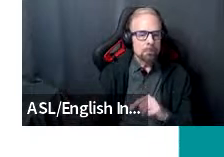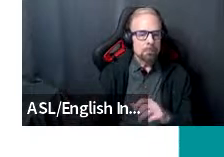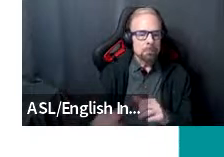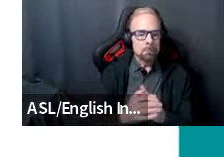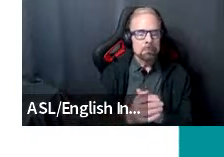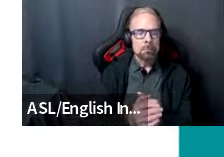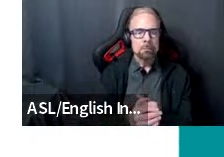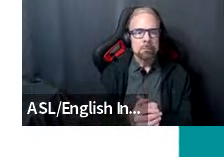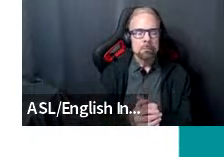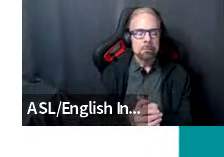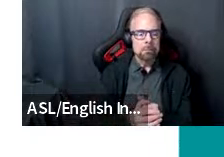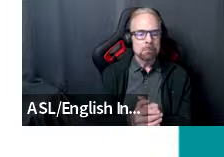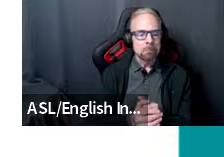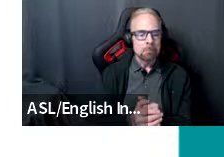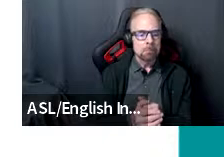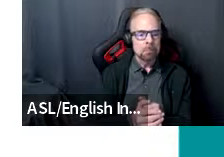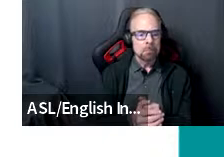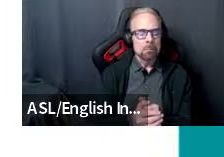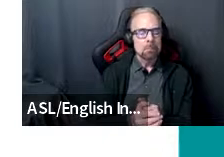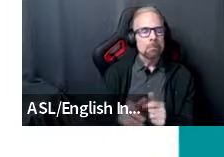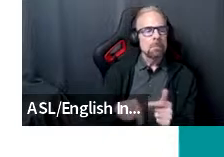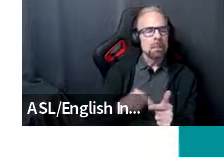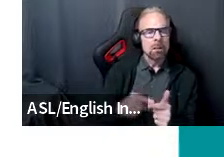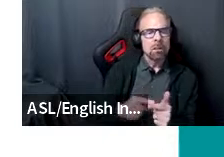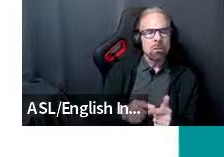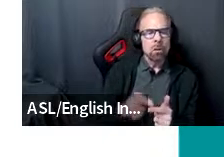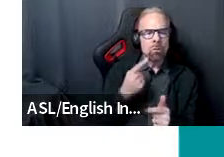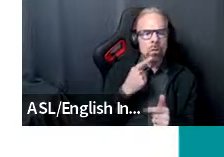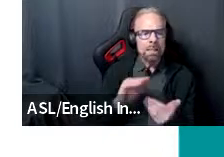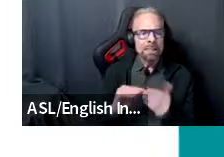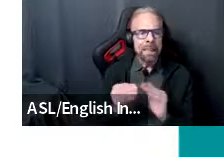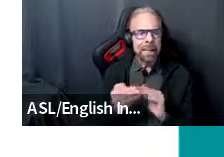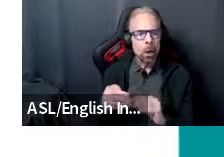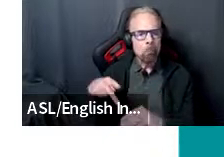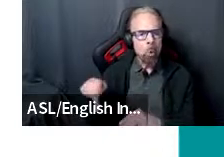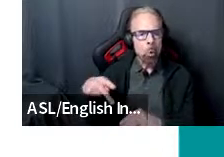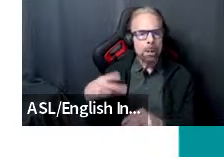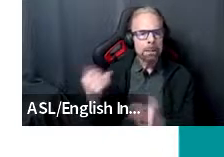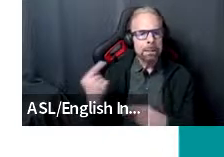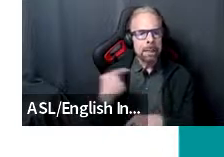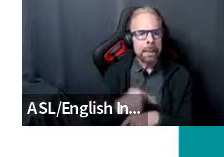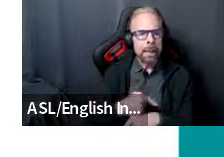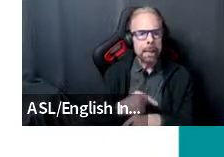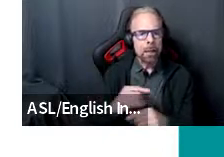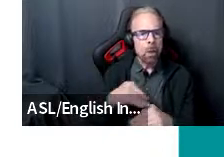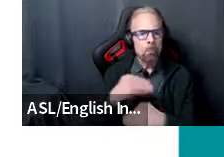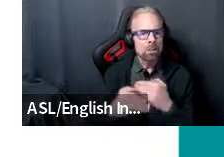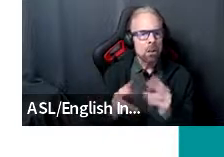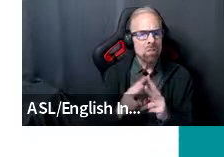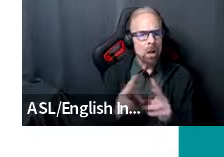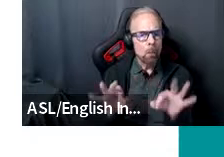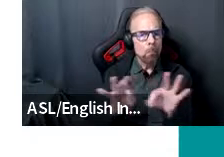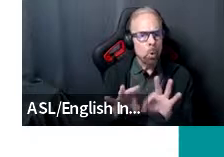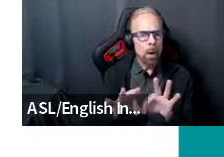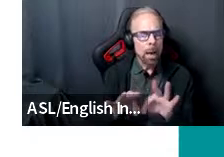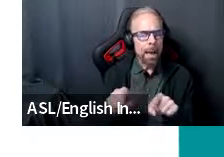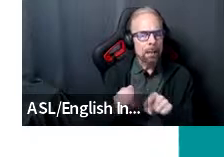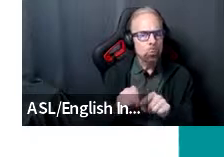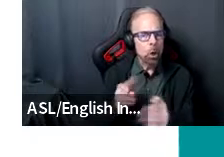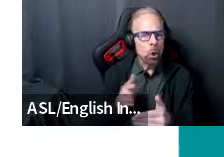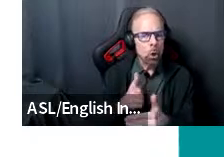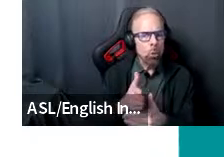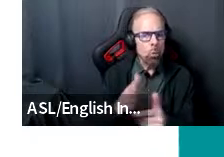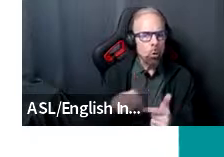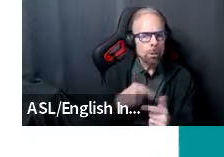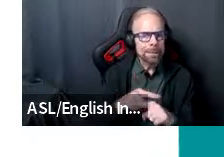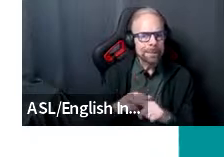I'm honored to represent Commissioner Mouse, the City of Portland today, and this process is especially crucial as we navigate significant